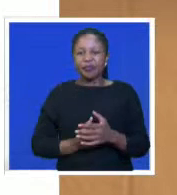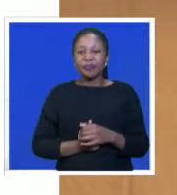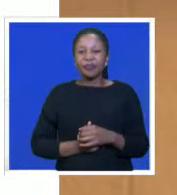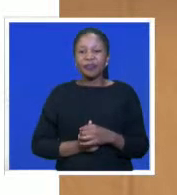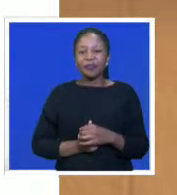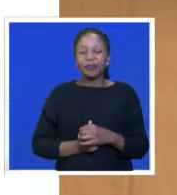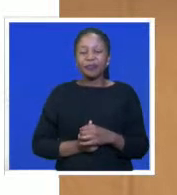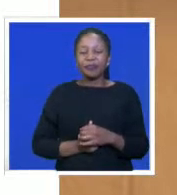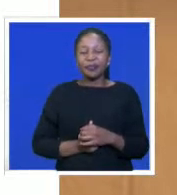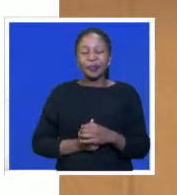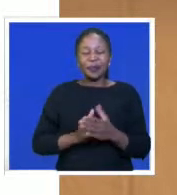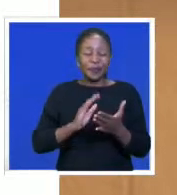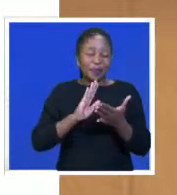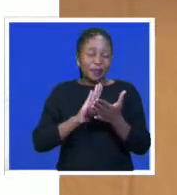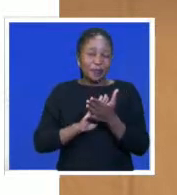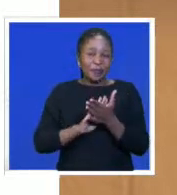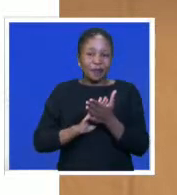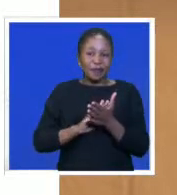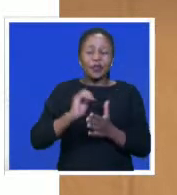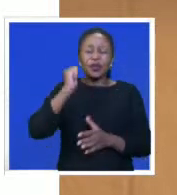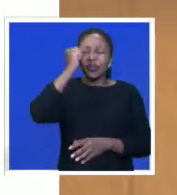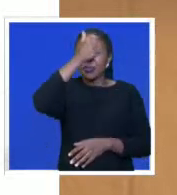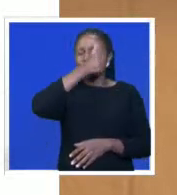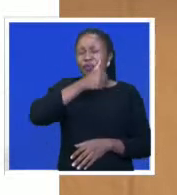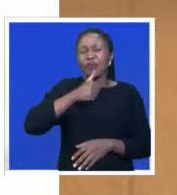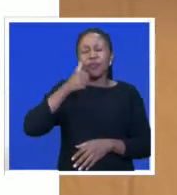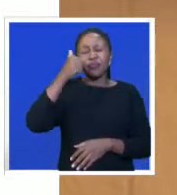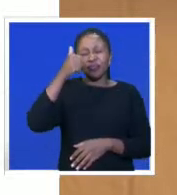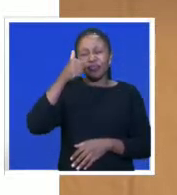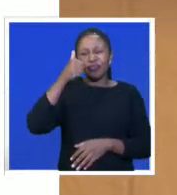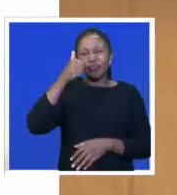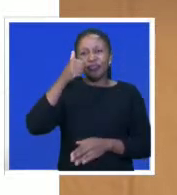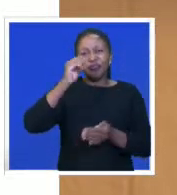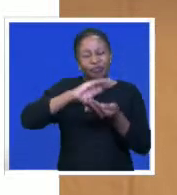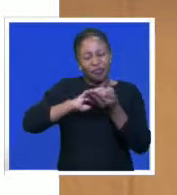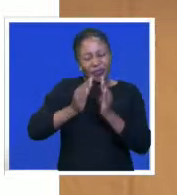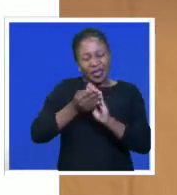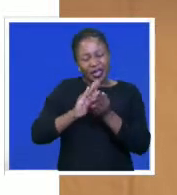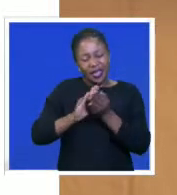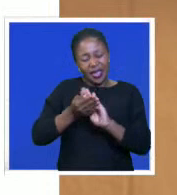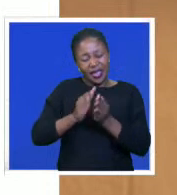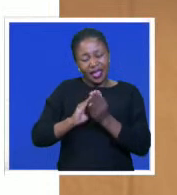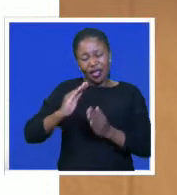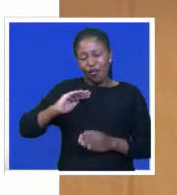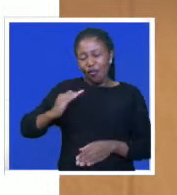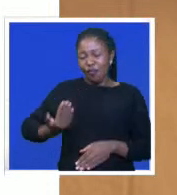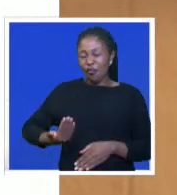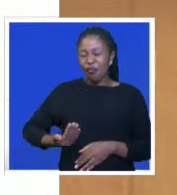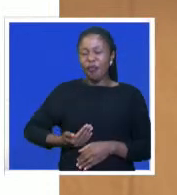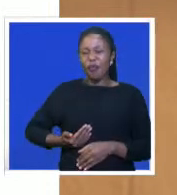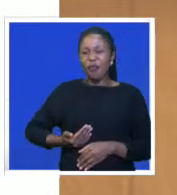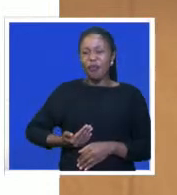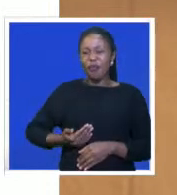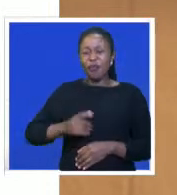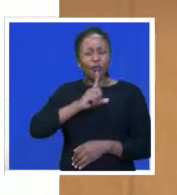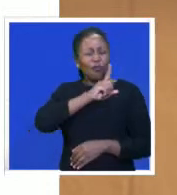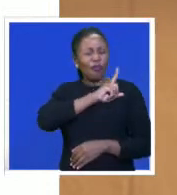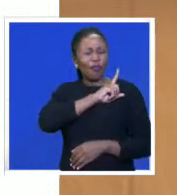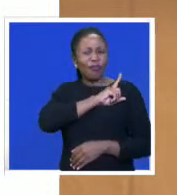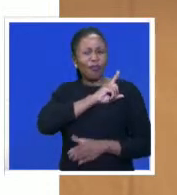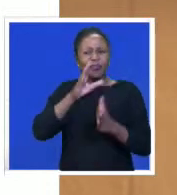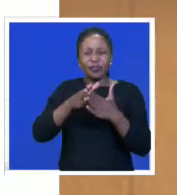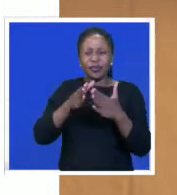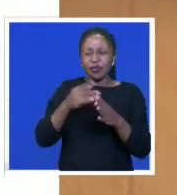And God created Eve because he saw that it was not good